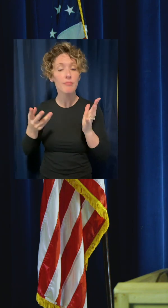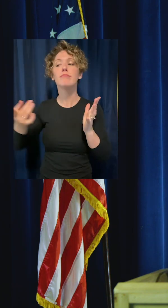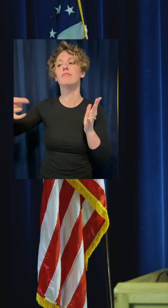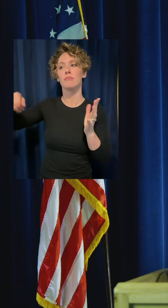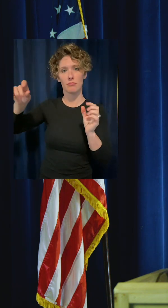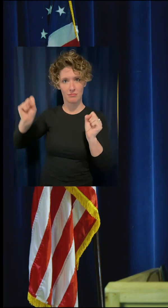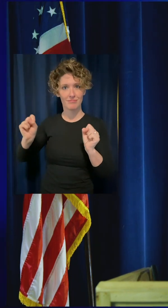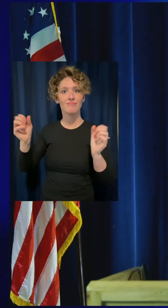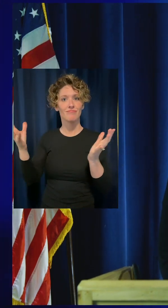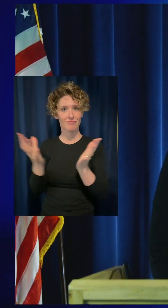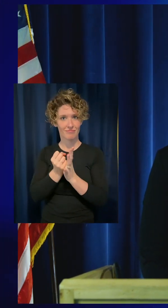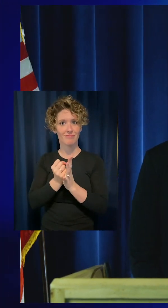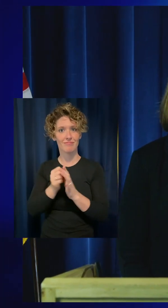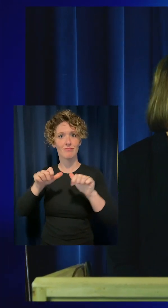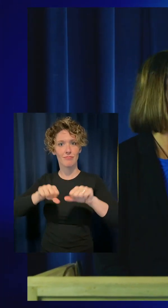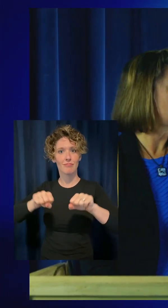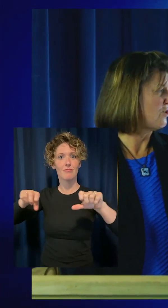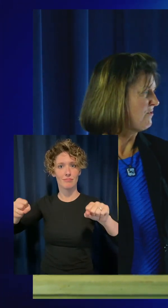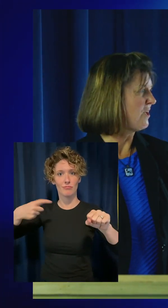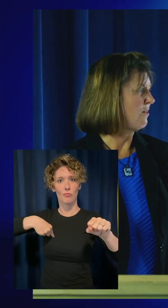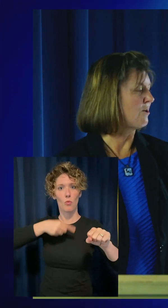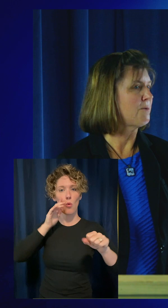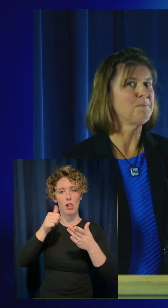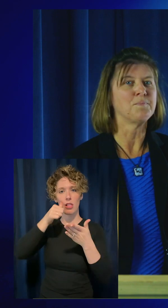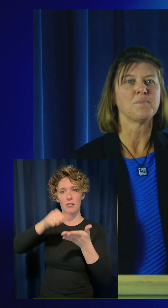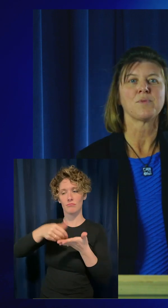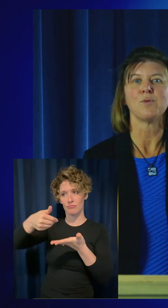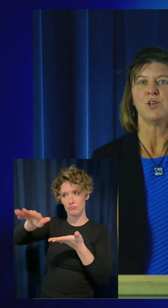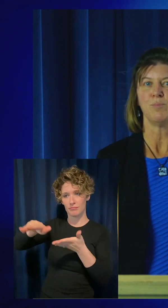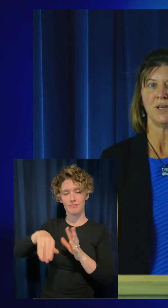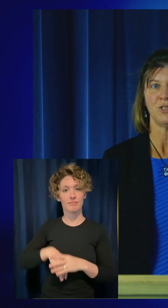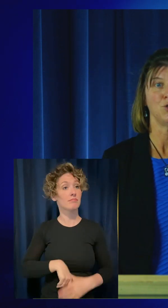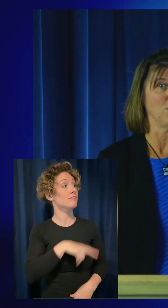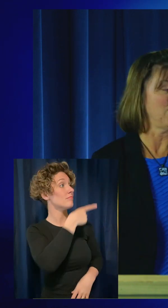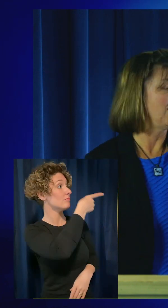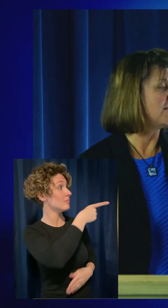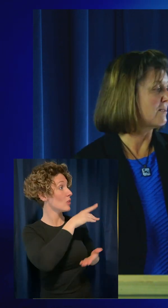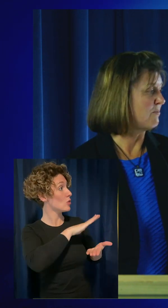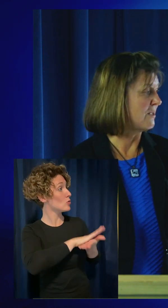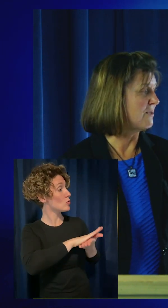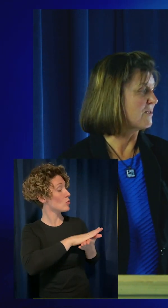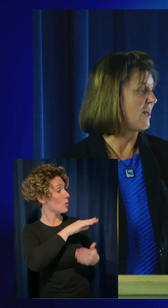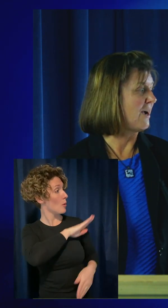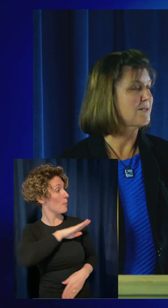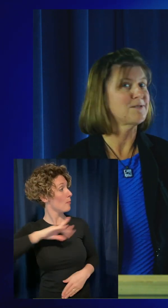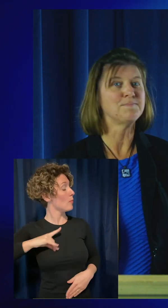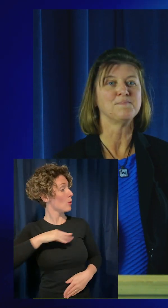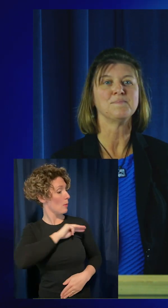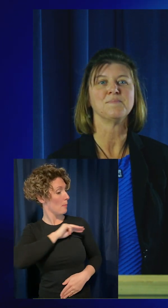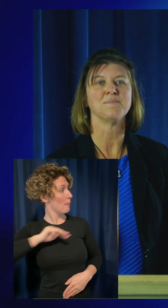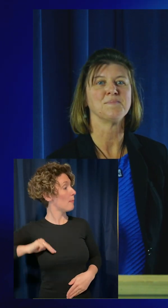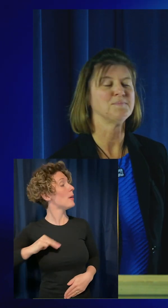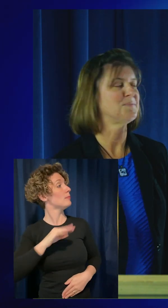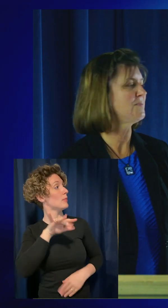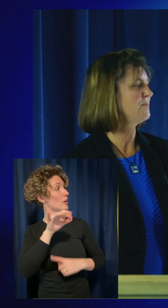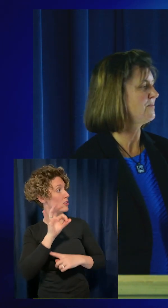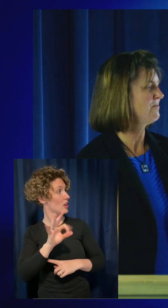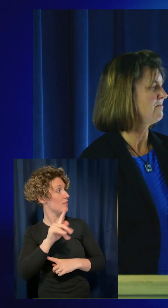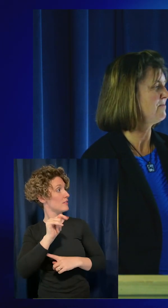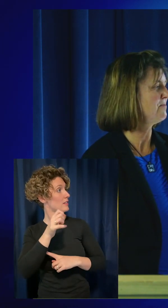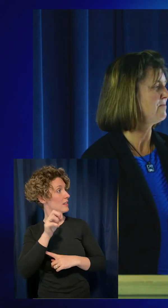them. School Board Member Jeff Taylor, will you please join me in accepting this class? Ms.